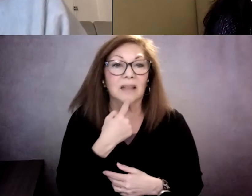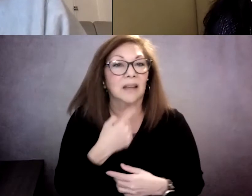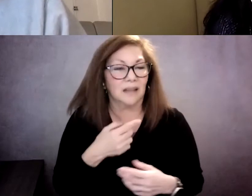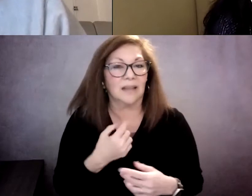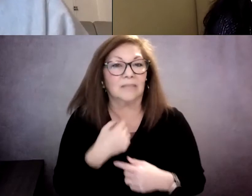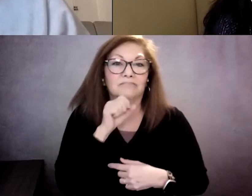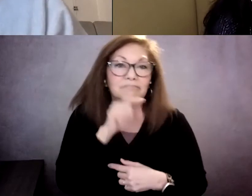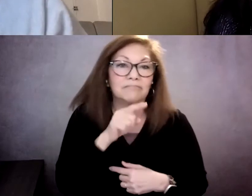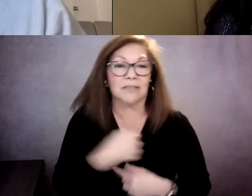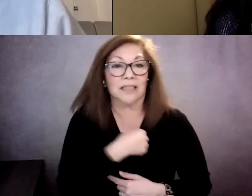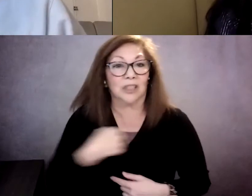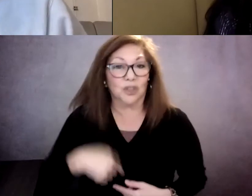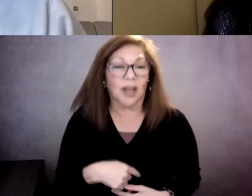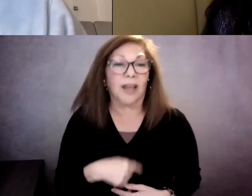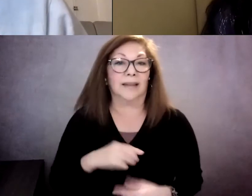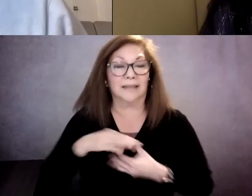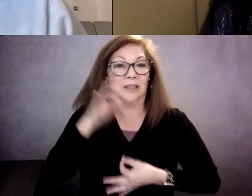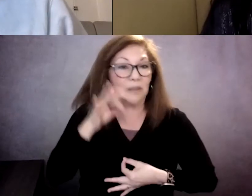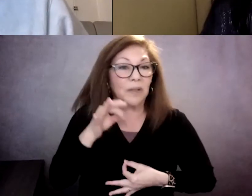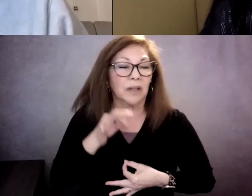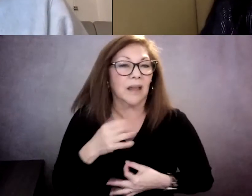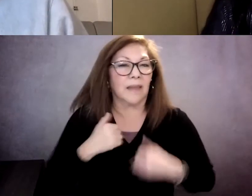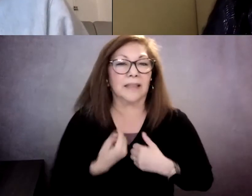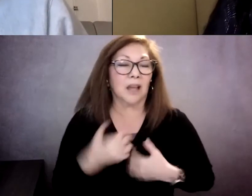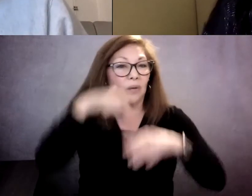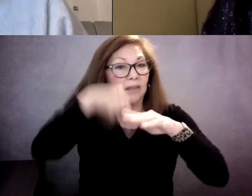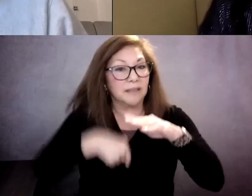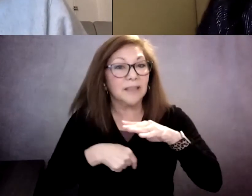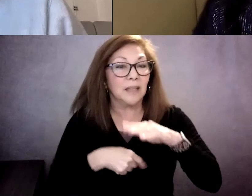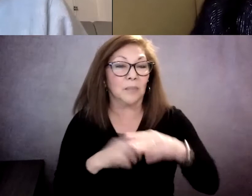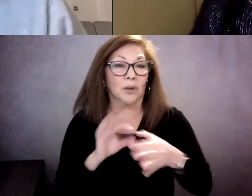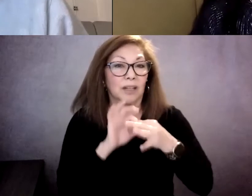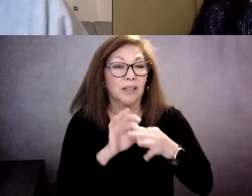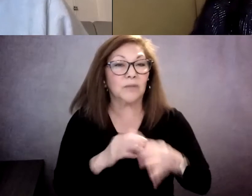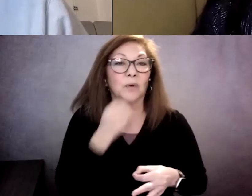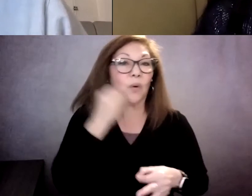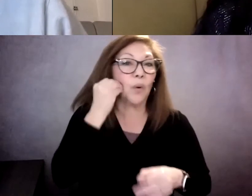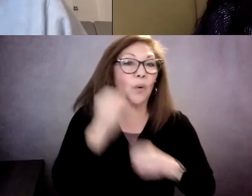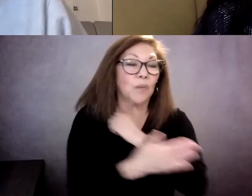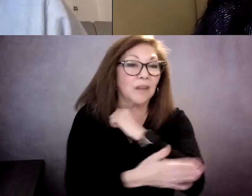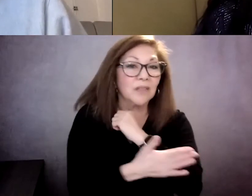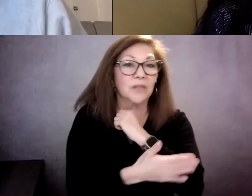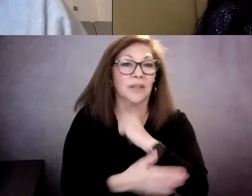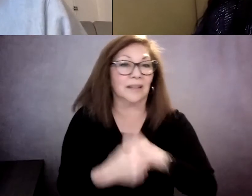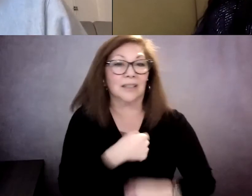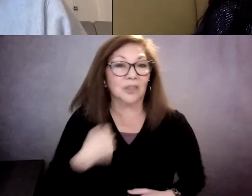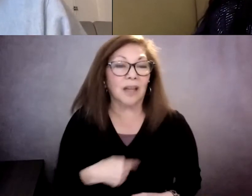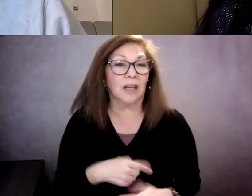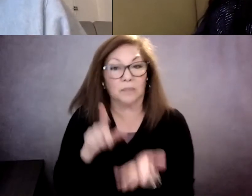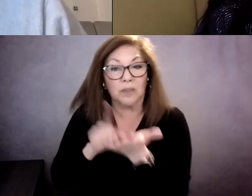in spirit. That is how deep her connection to her home country runs. And for that to be published in writing